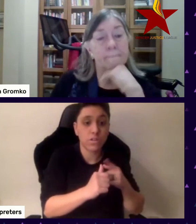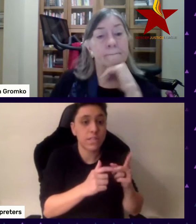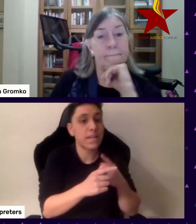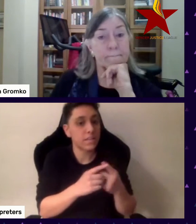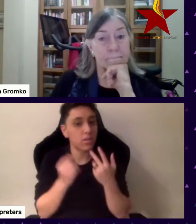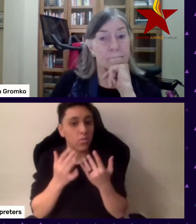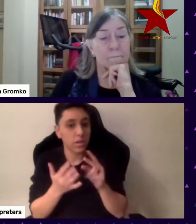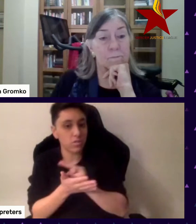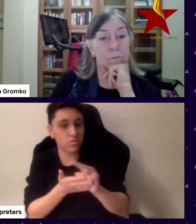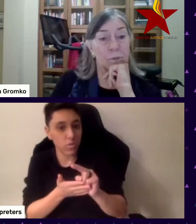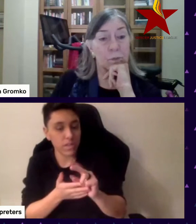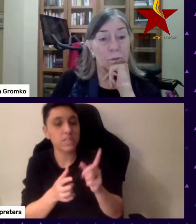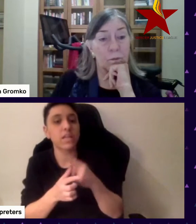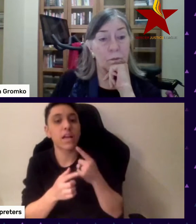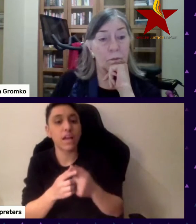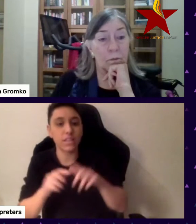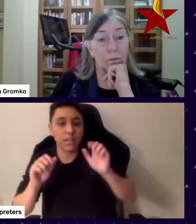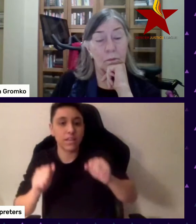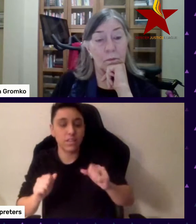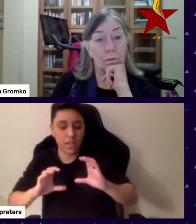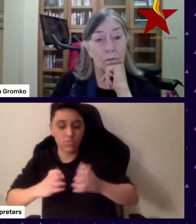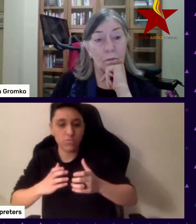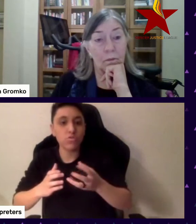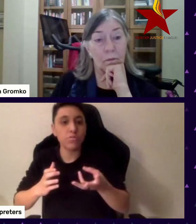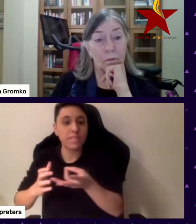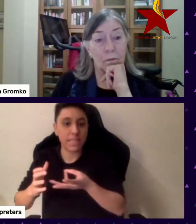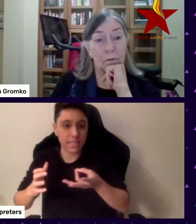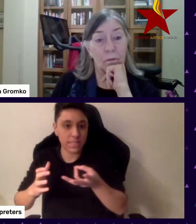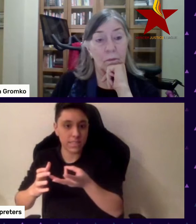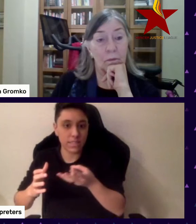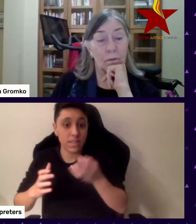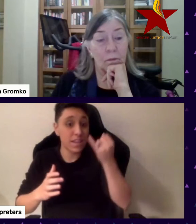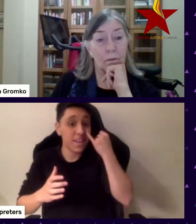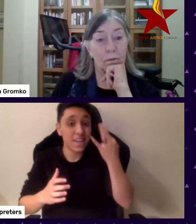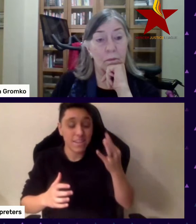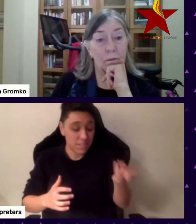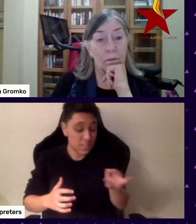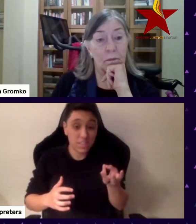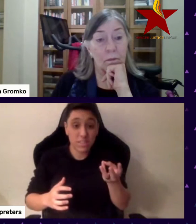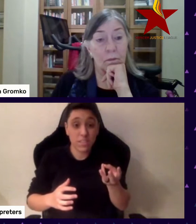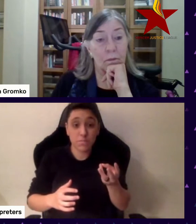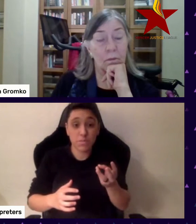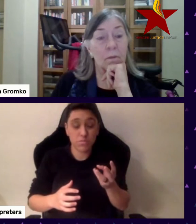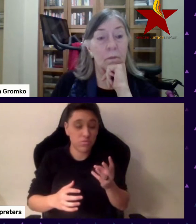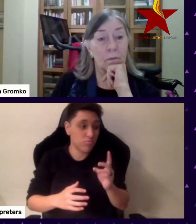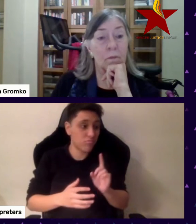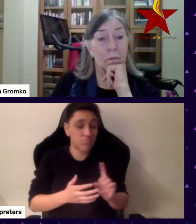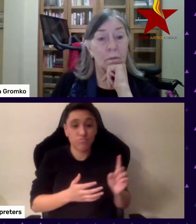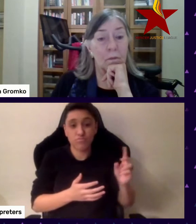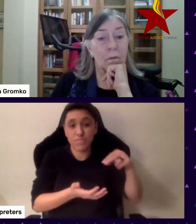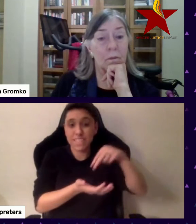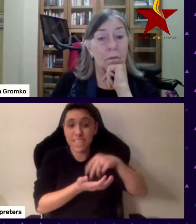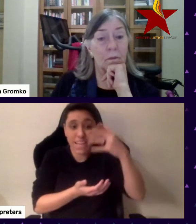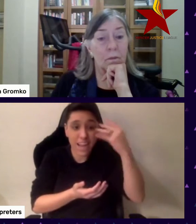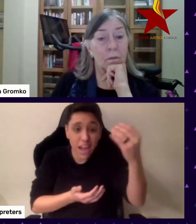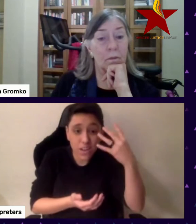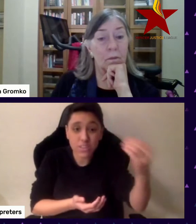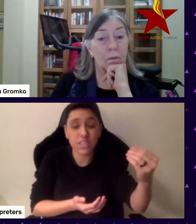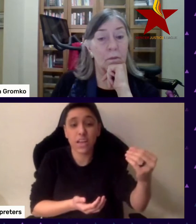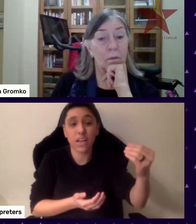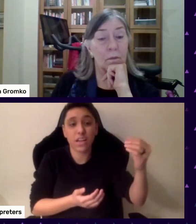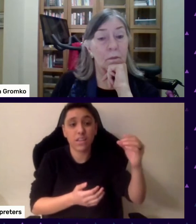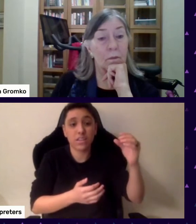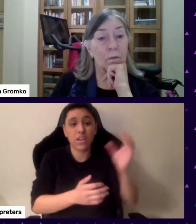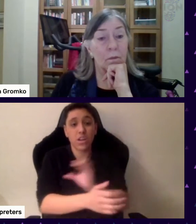wear a mask. But if the 6 of you are standing around outside at a concert, you still want to wear a mask because, of course, you're being surrounded